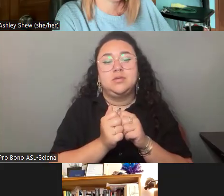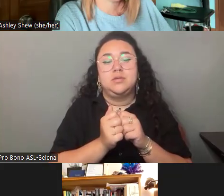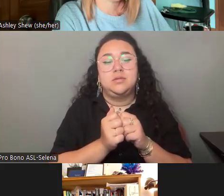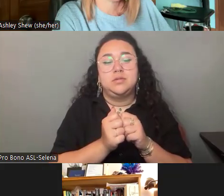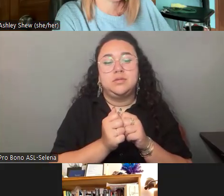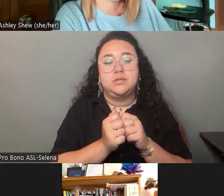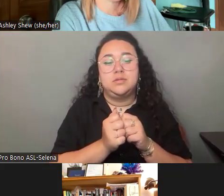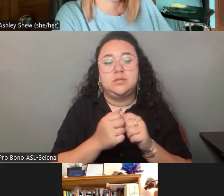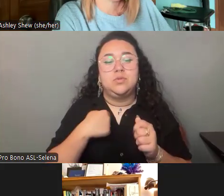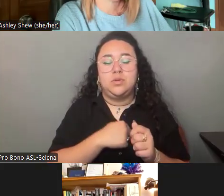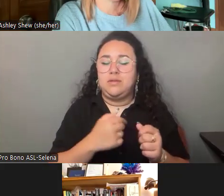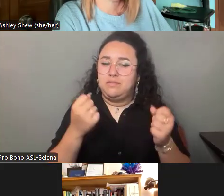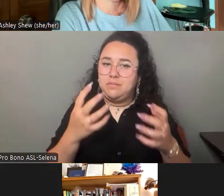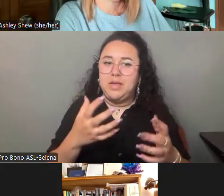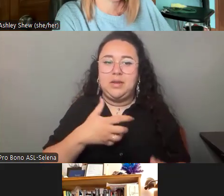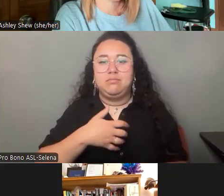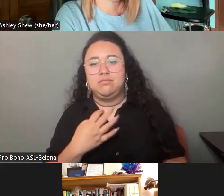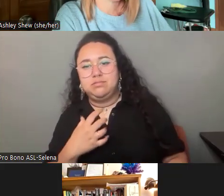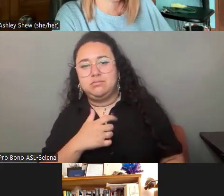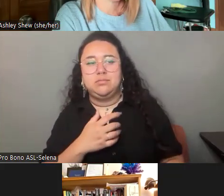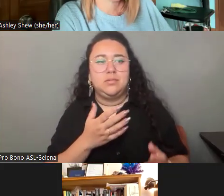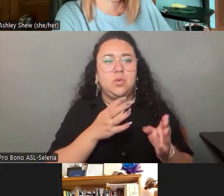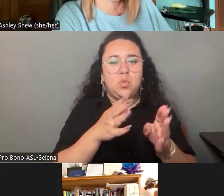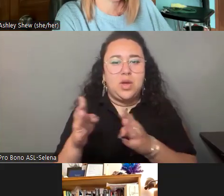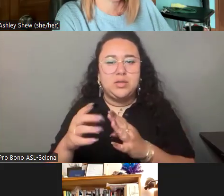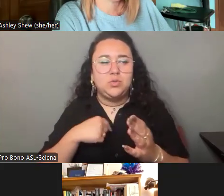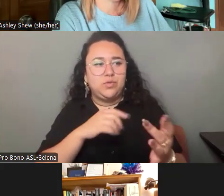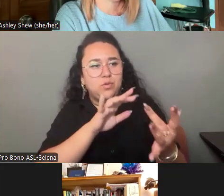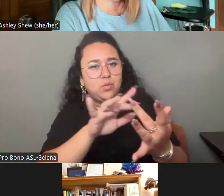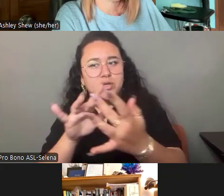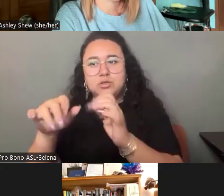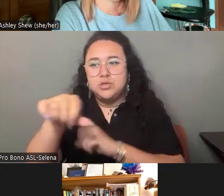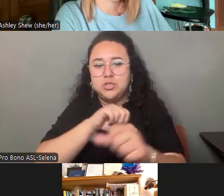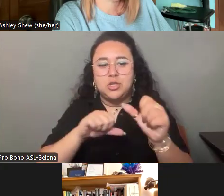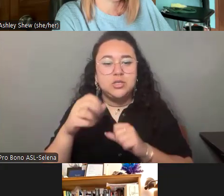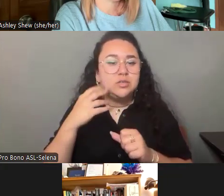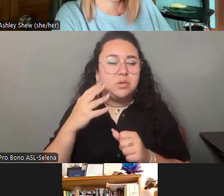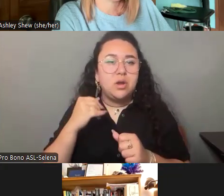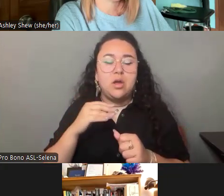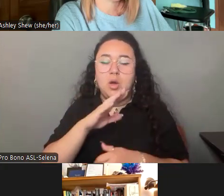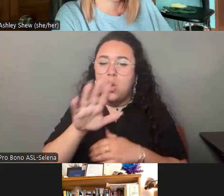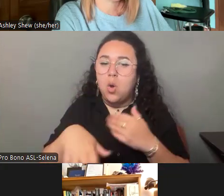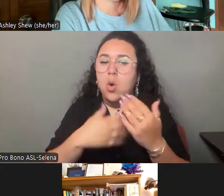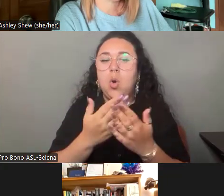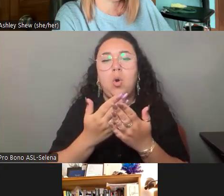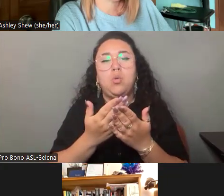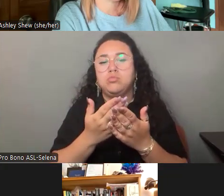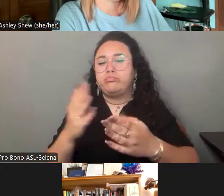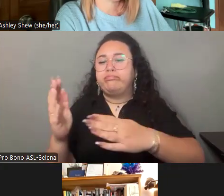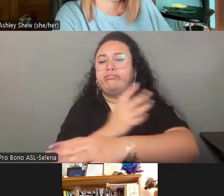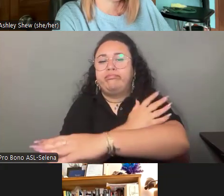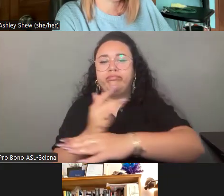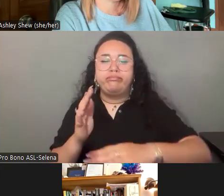multiple modes. We reach to each other to experience the wholeness of the full breadth of our